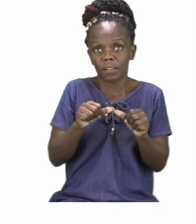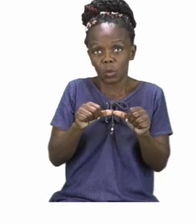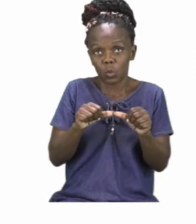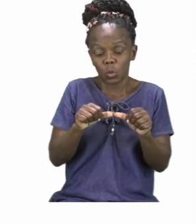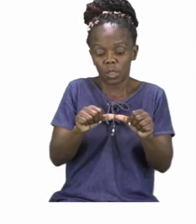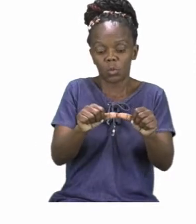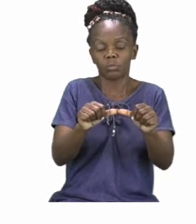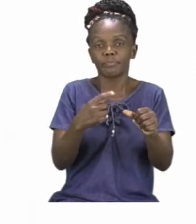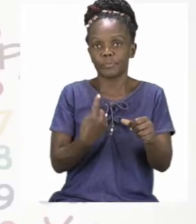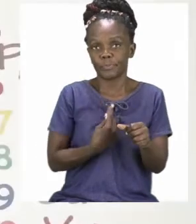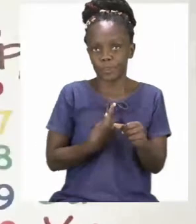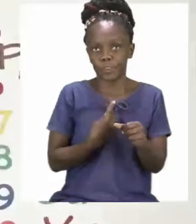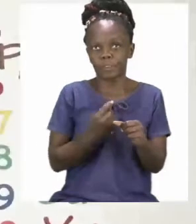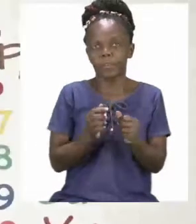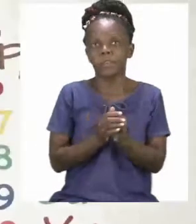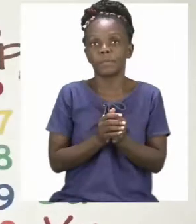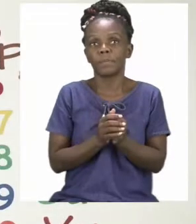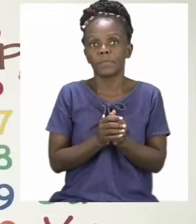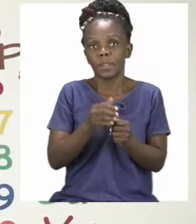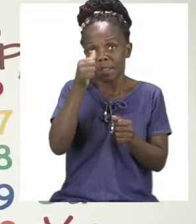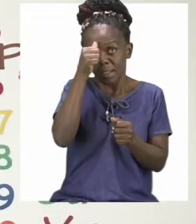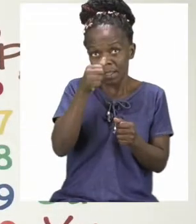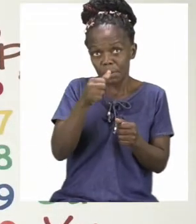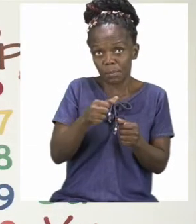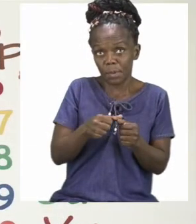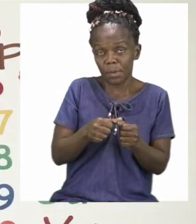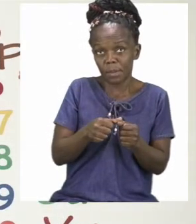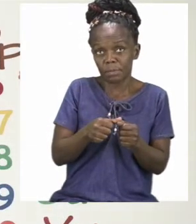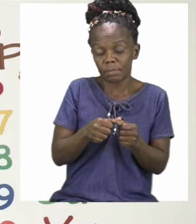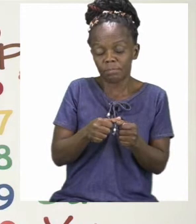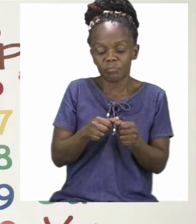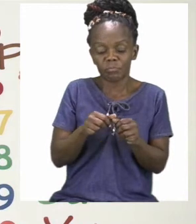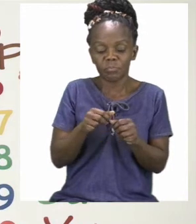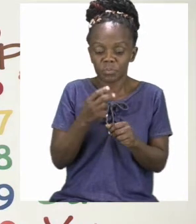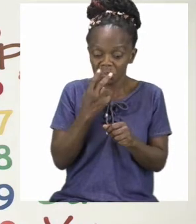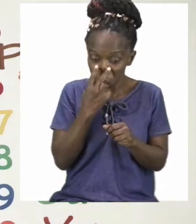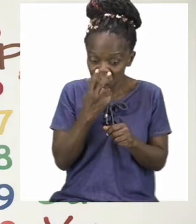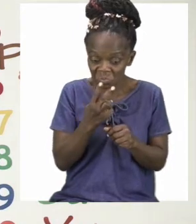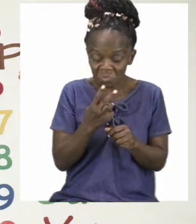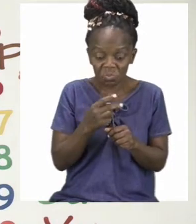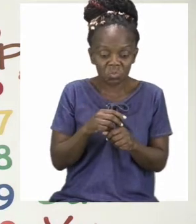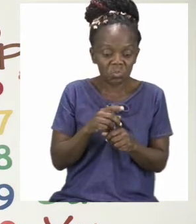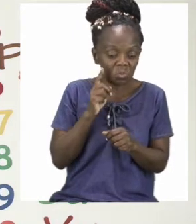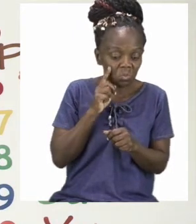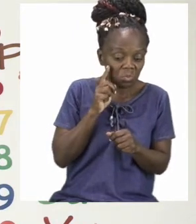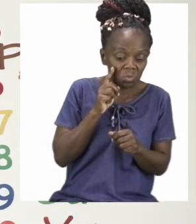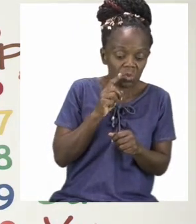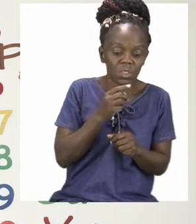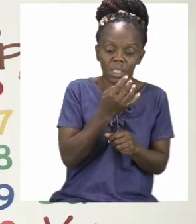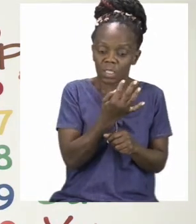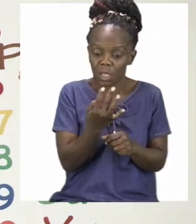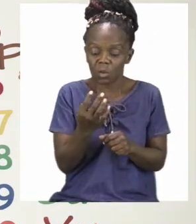by yourselves. Remember to check the pictures clearly and count with your